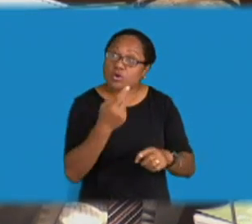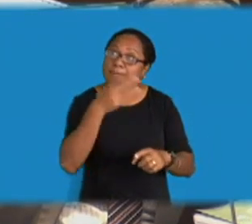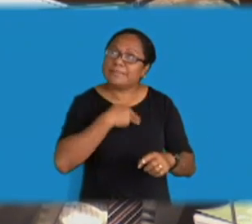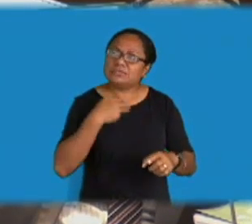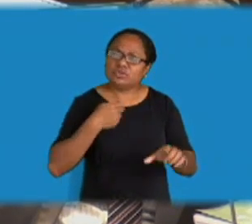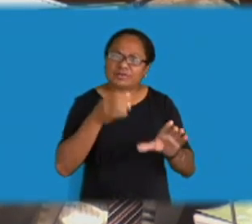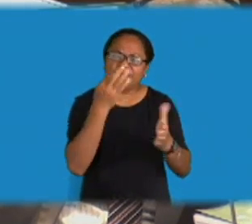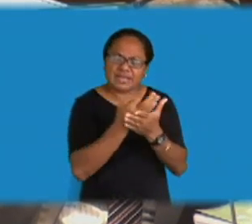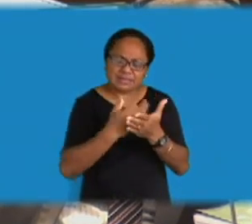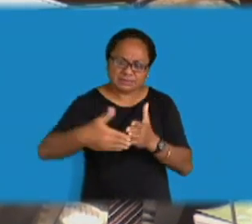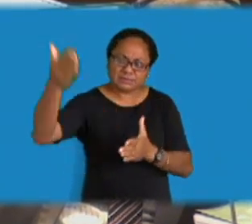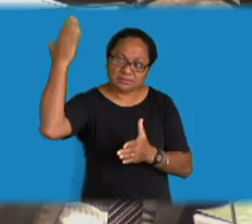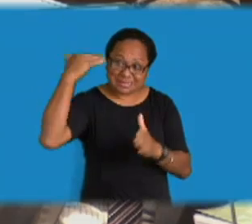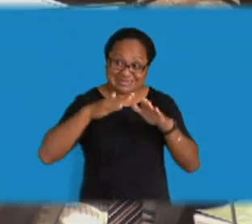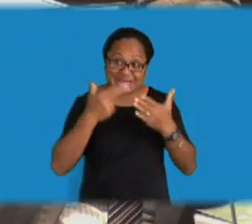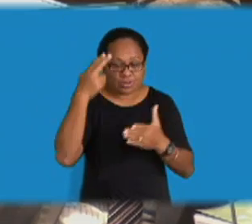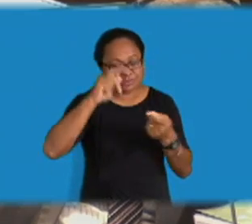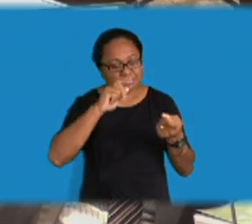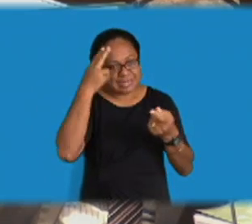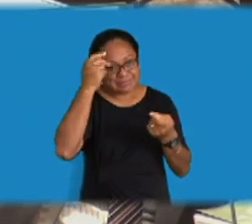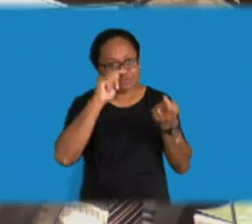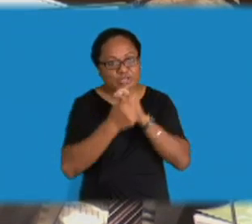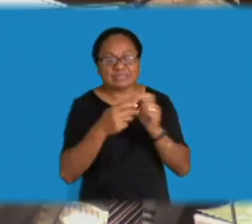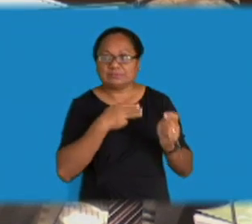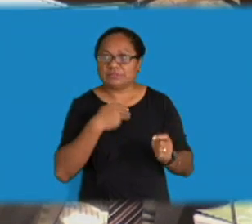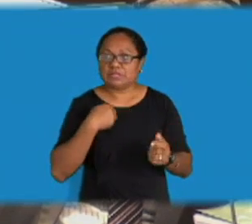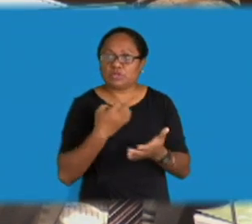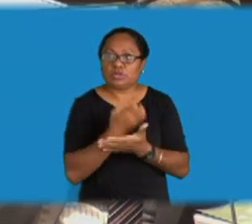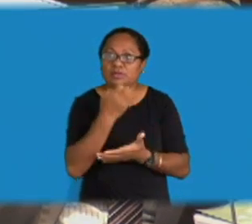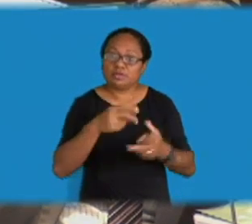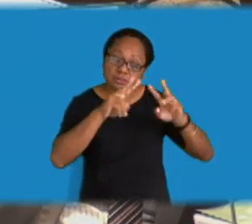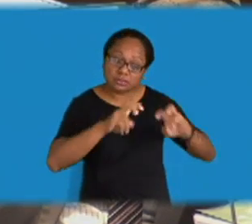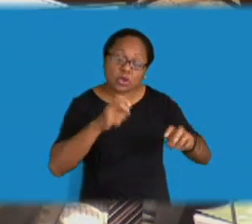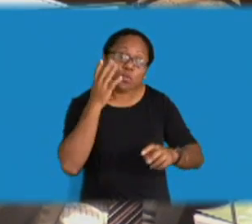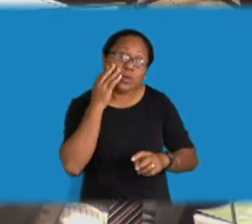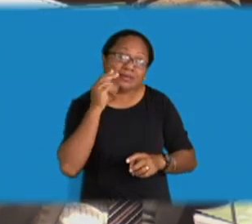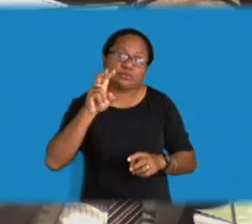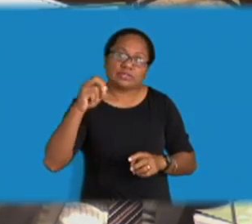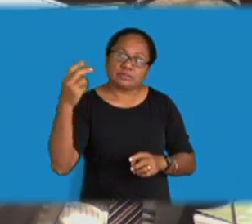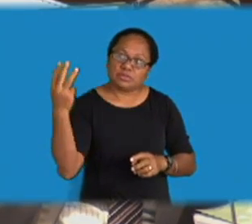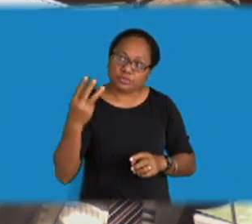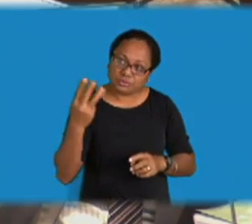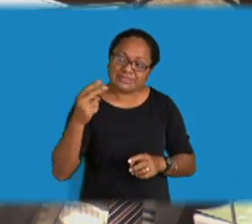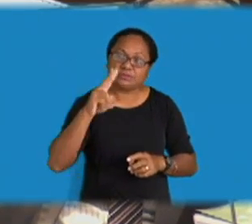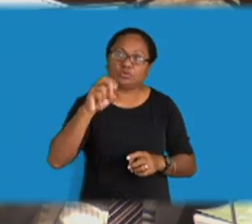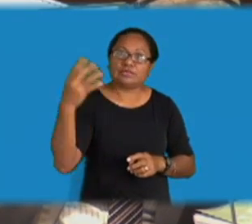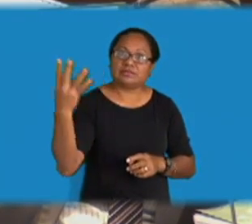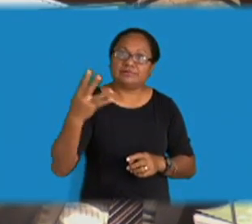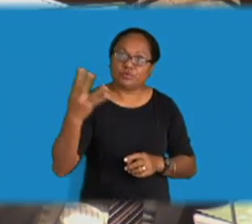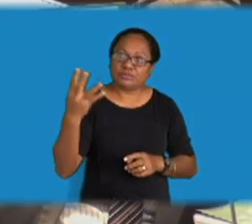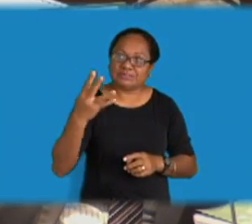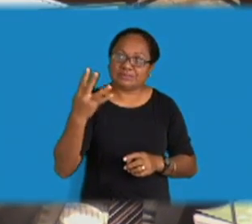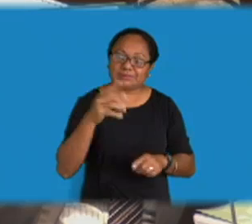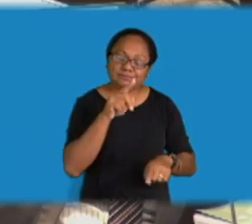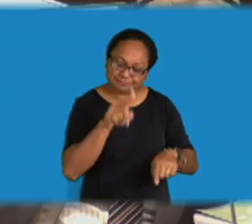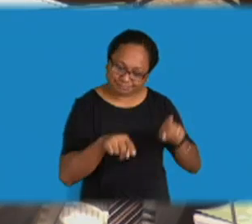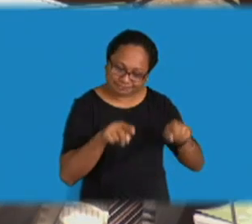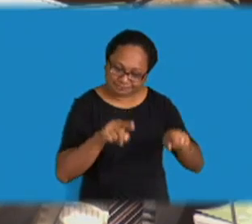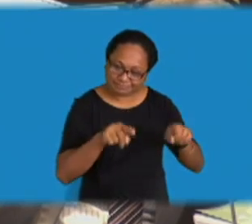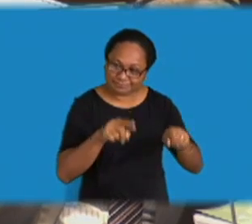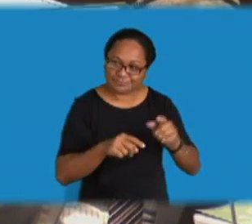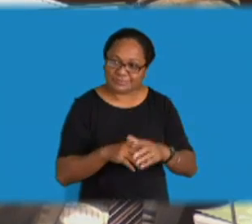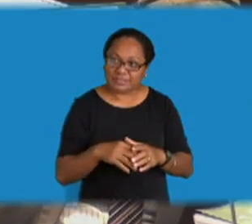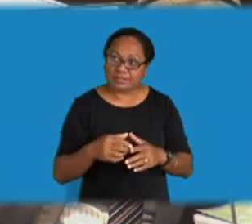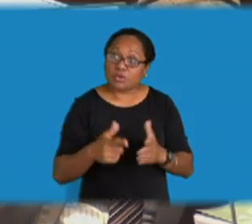Finance, which is now Ministry of Economy. These audits were done in 2013 and 2014 respectively. What were the